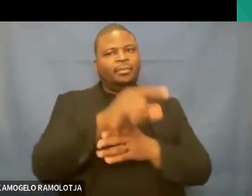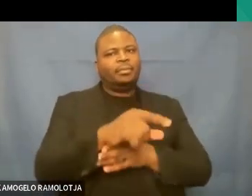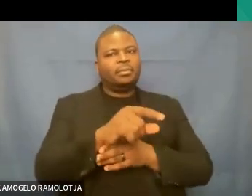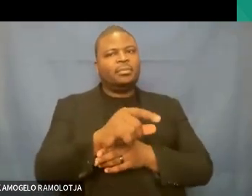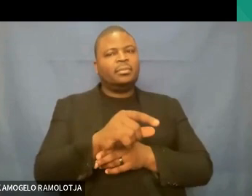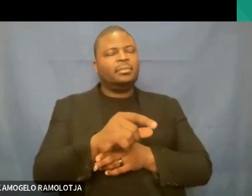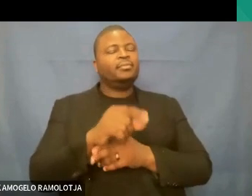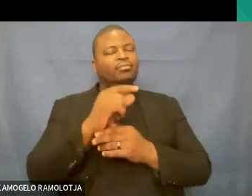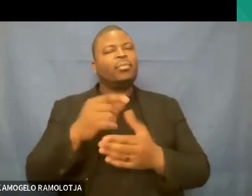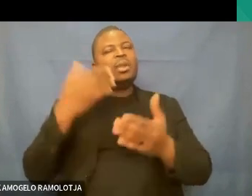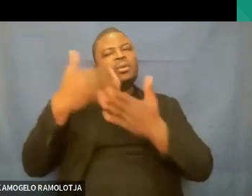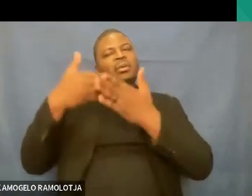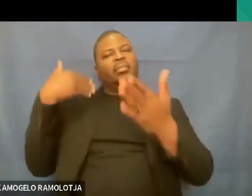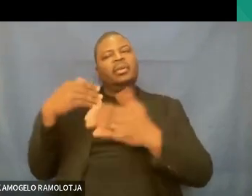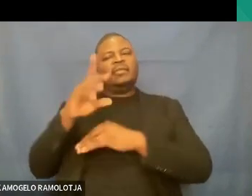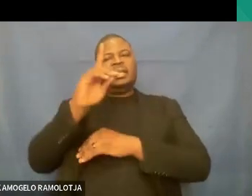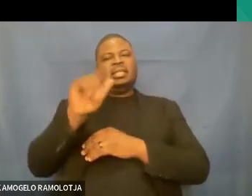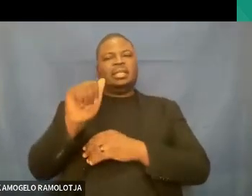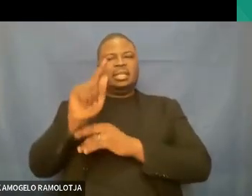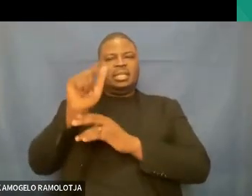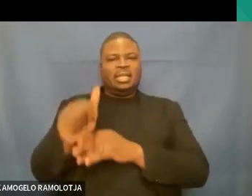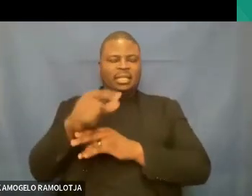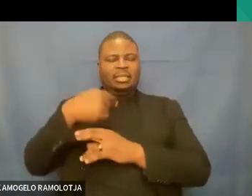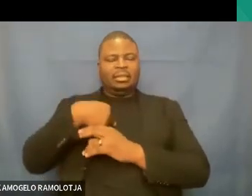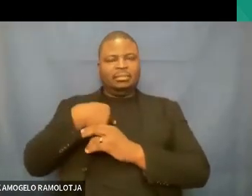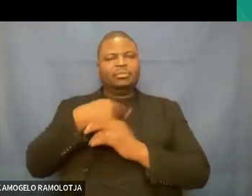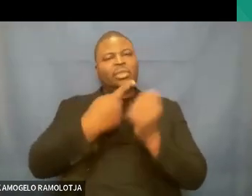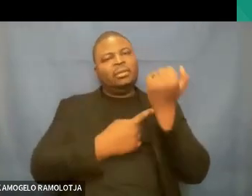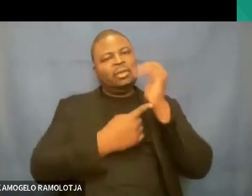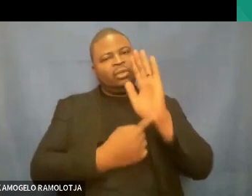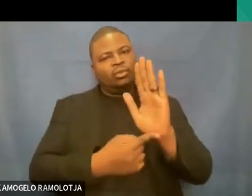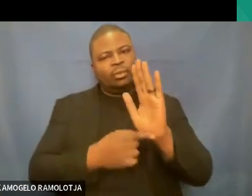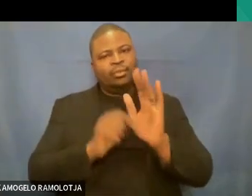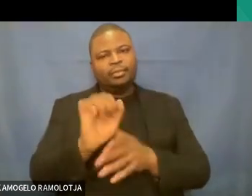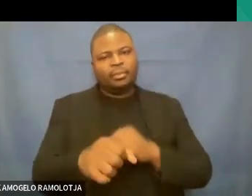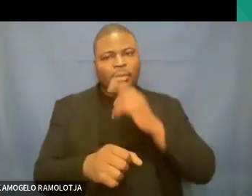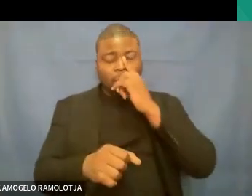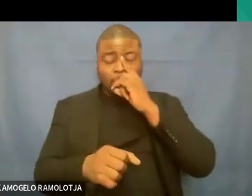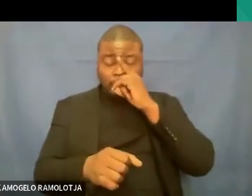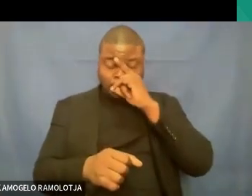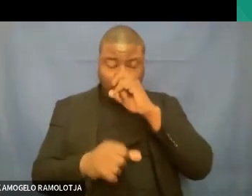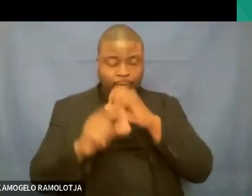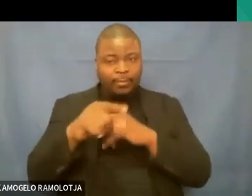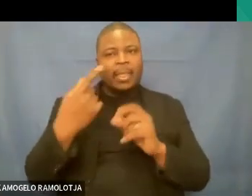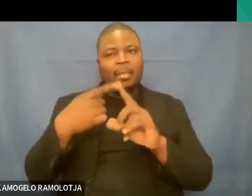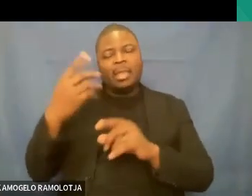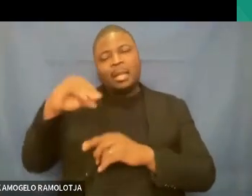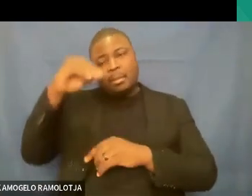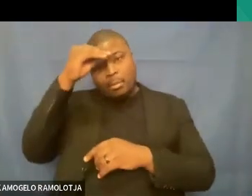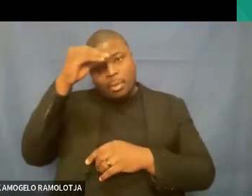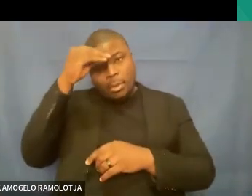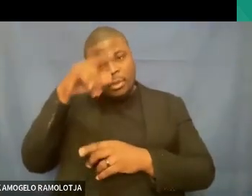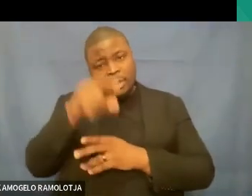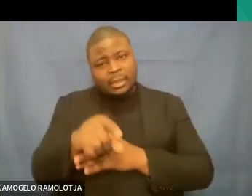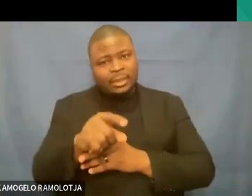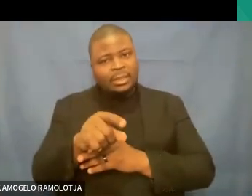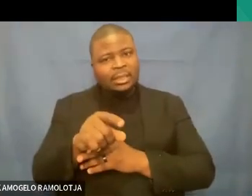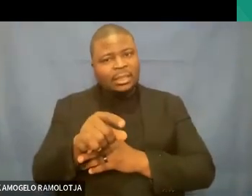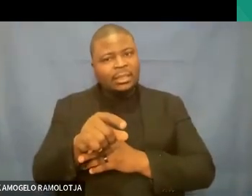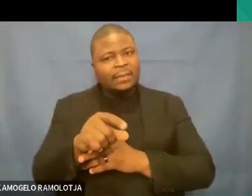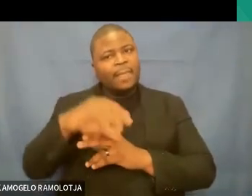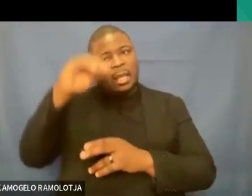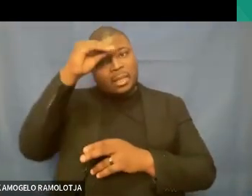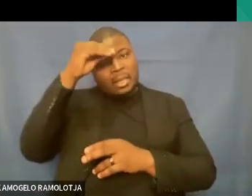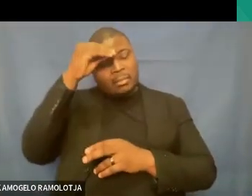data that was showed. What we're seeing here is that referrals to police and medical services are strikingly low. I want to draw